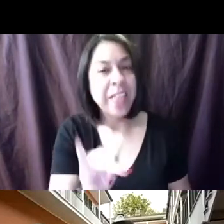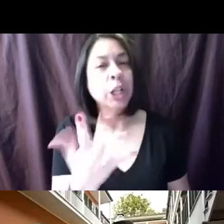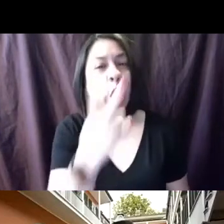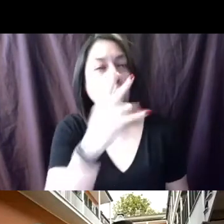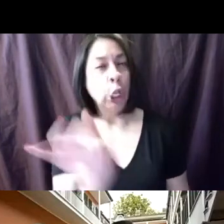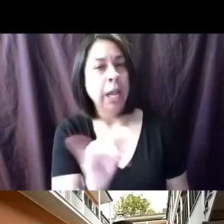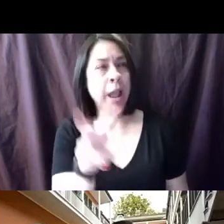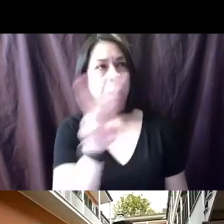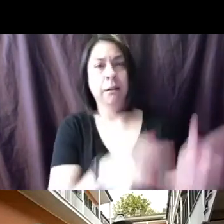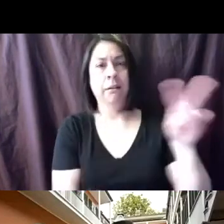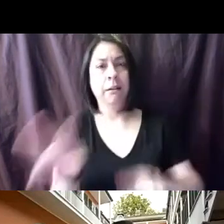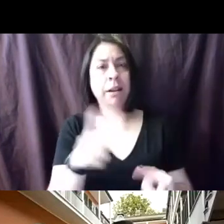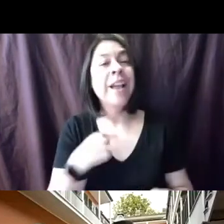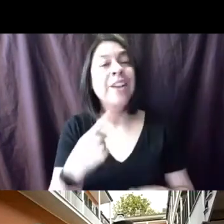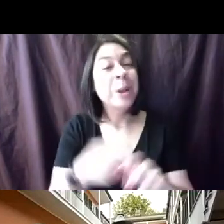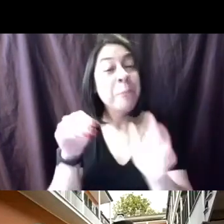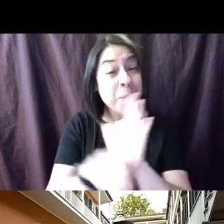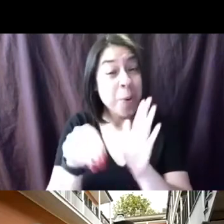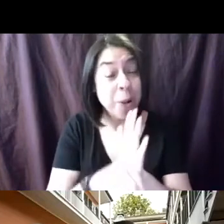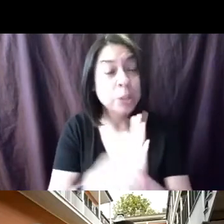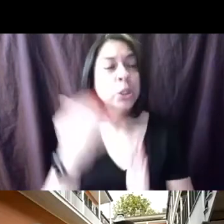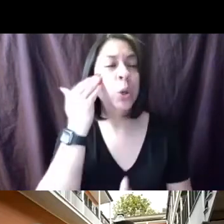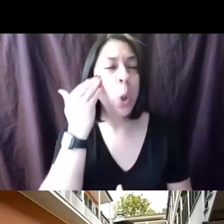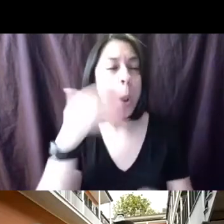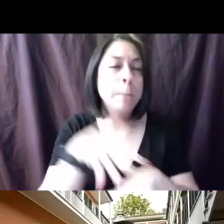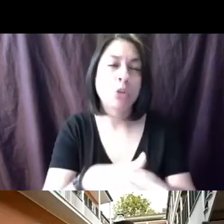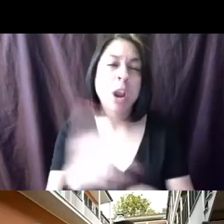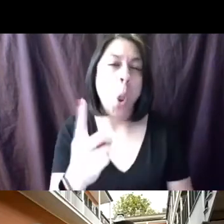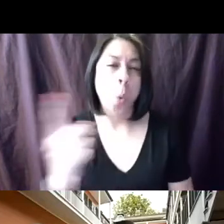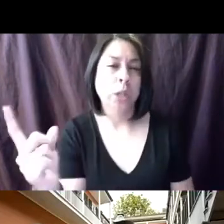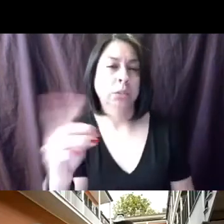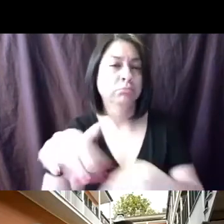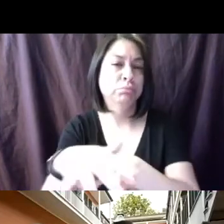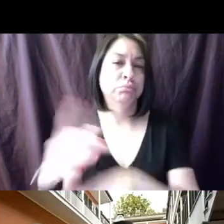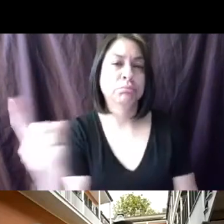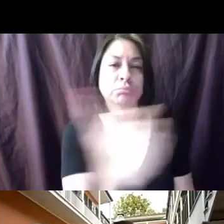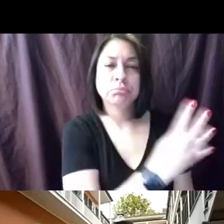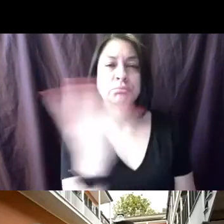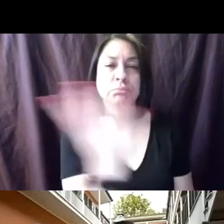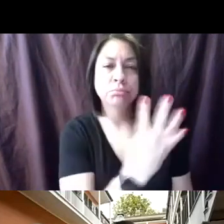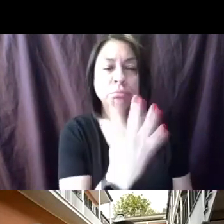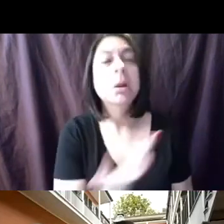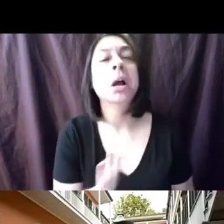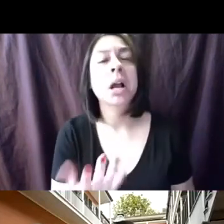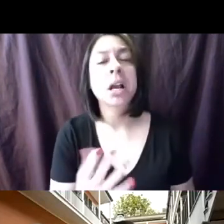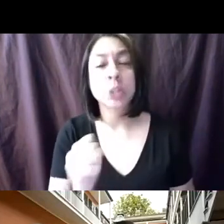looked like to me, being from New Orleans and knowing that a parade used to pass in front of that building, you know. And when my car that I was in turned